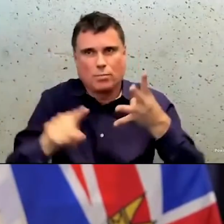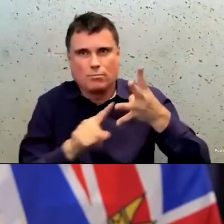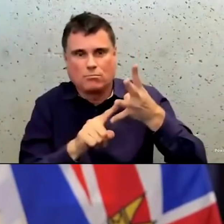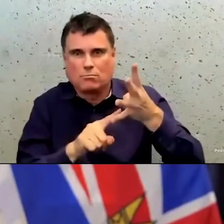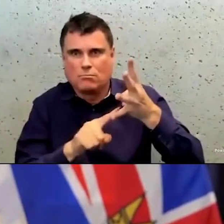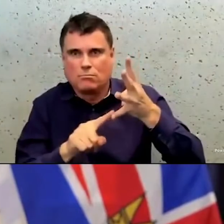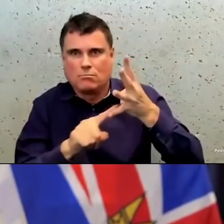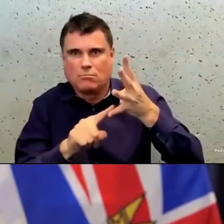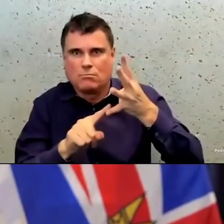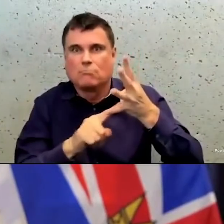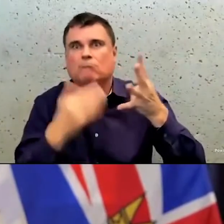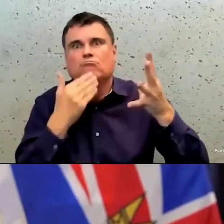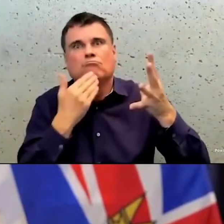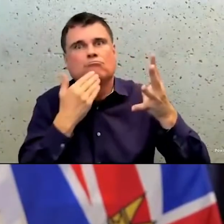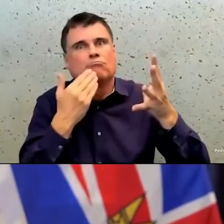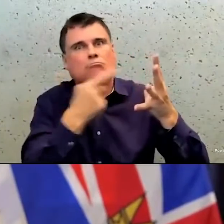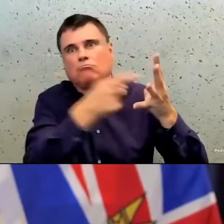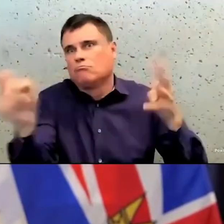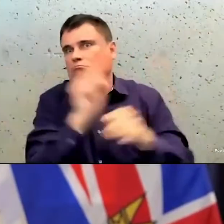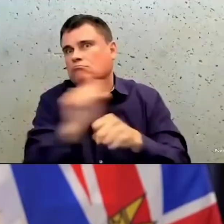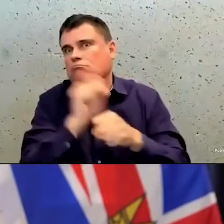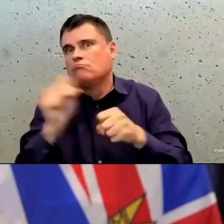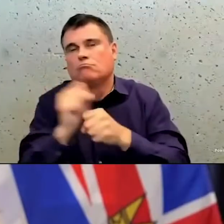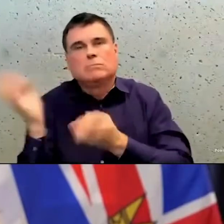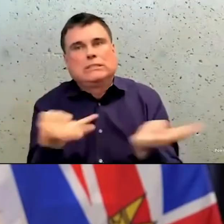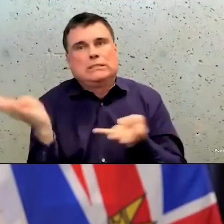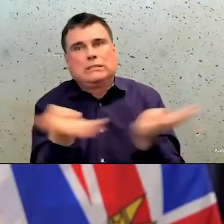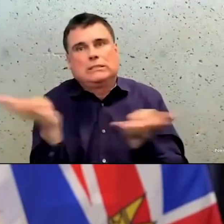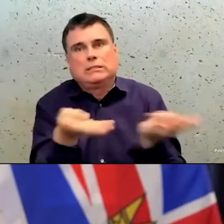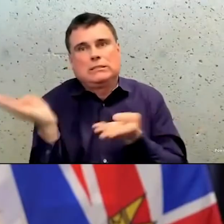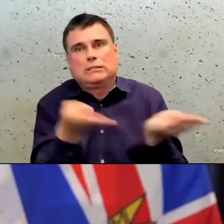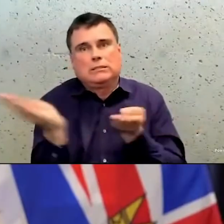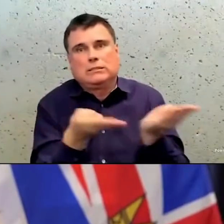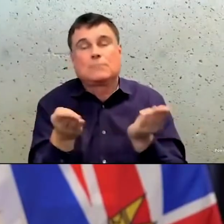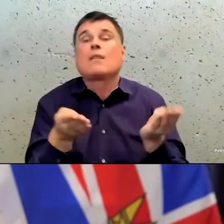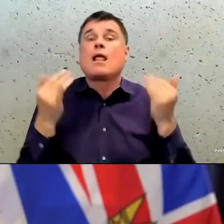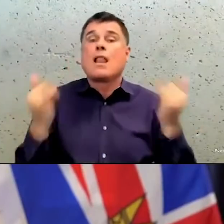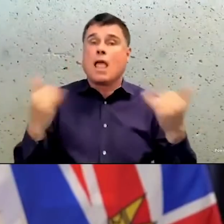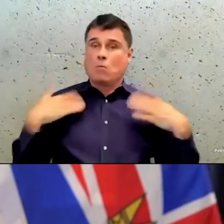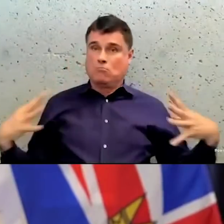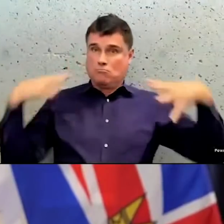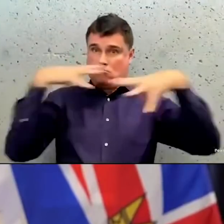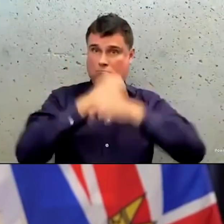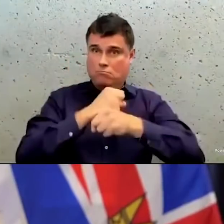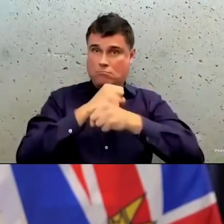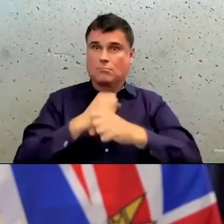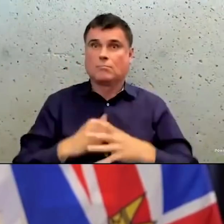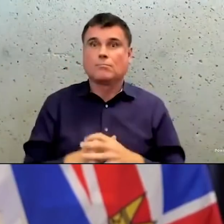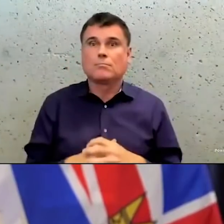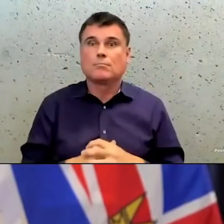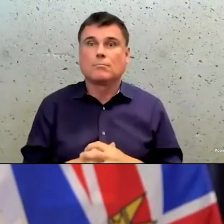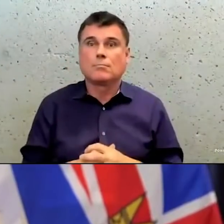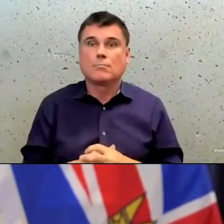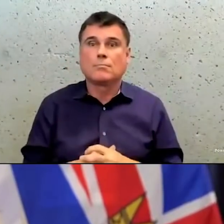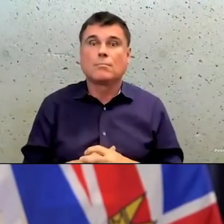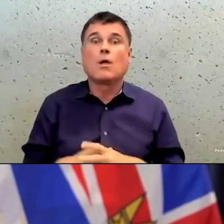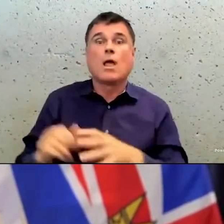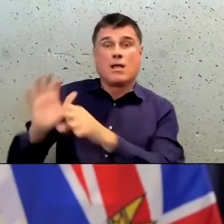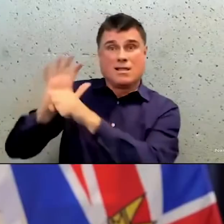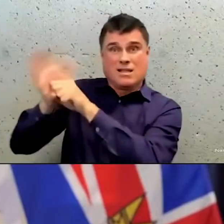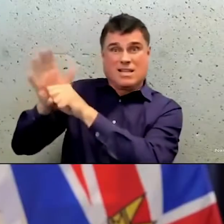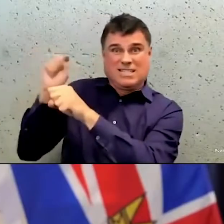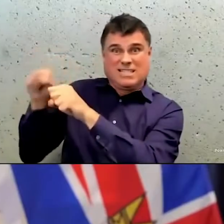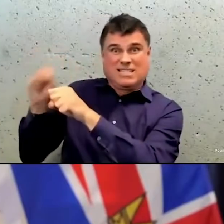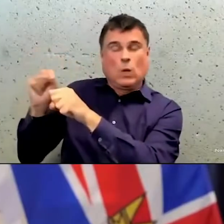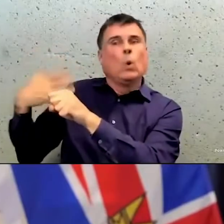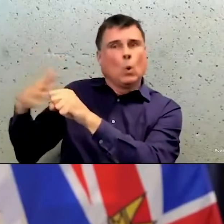professionals, surgeons, and nurses. In closing, I want to say that there have been moments of great significance throughout the pandemic, moments of